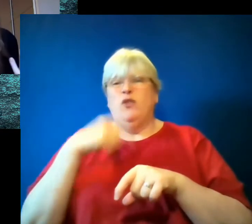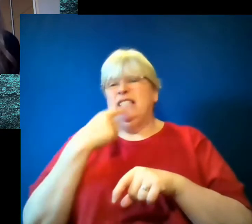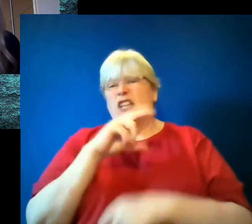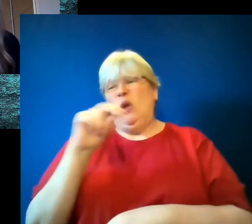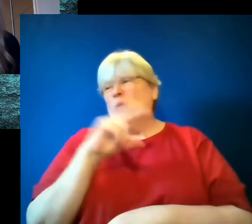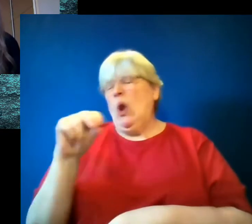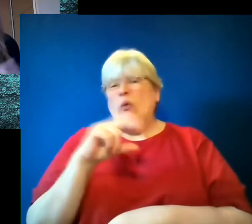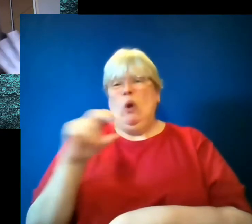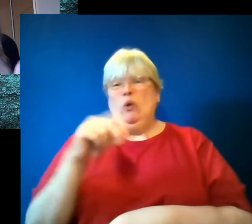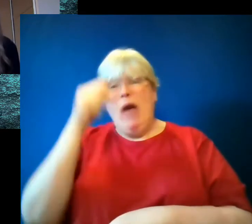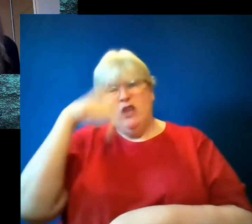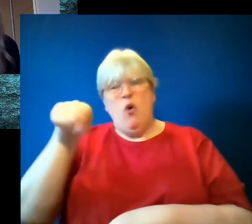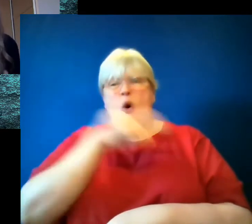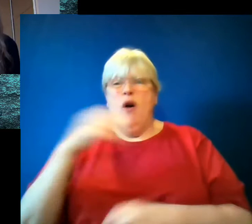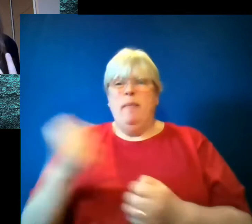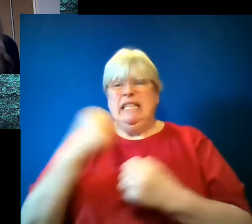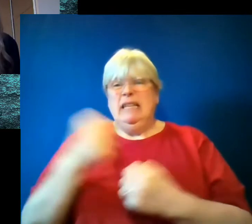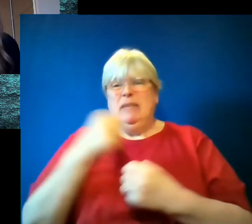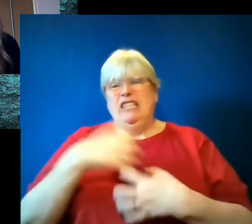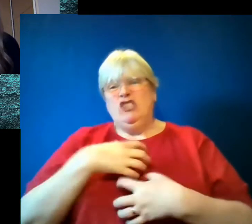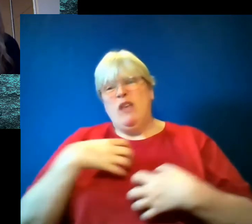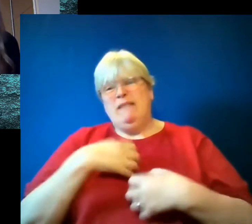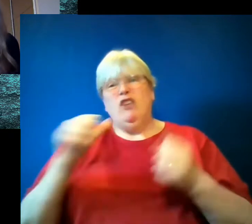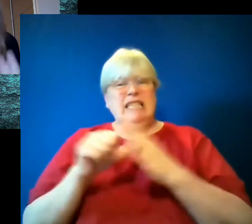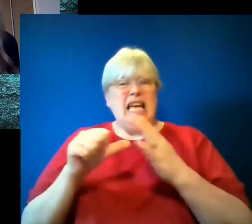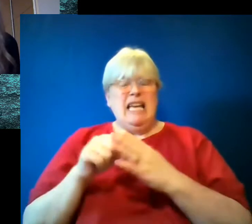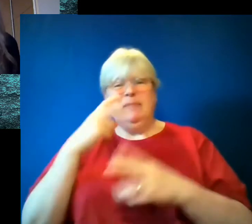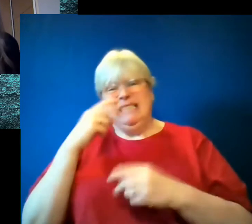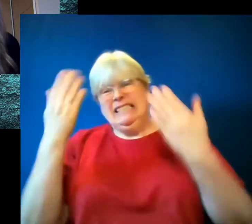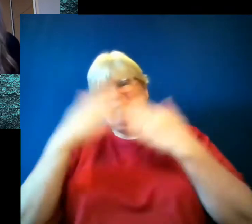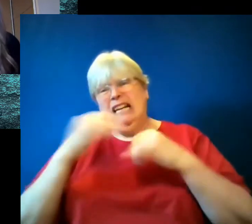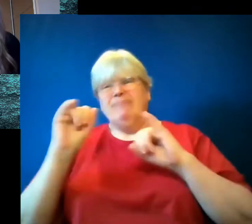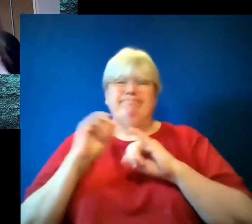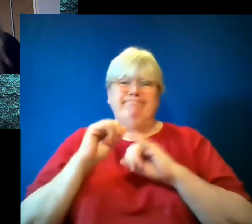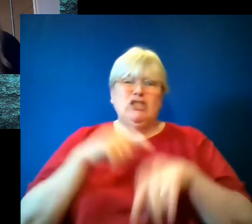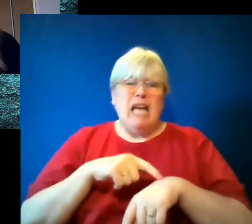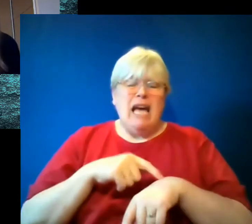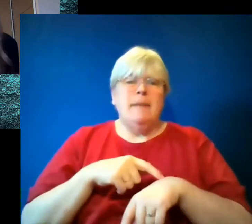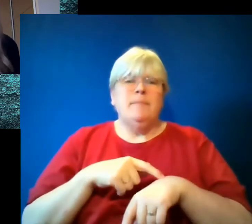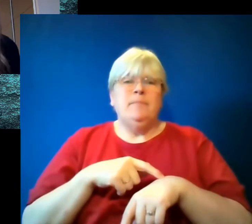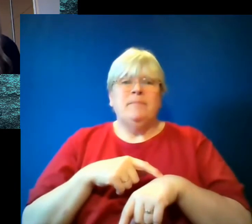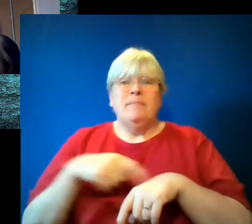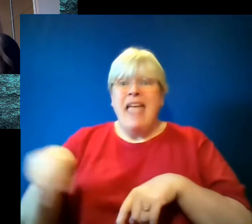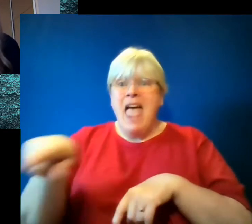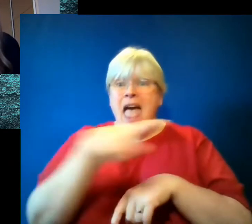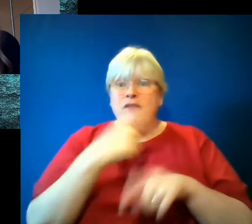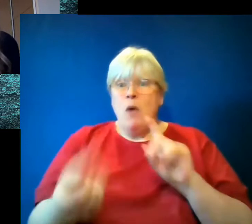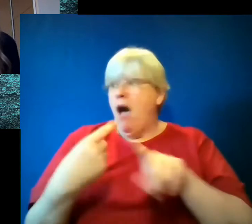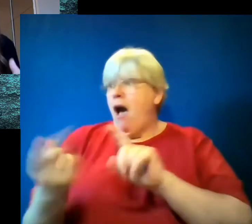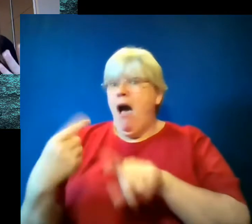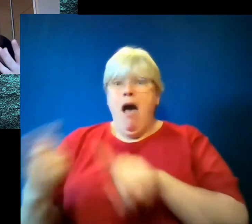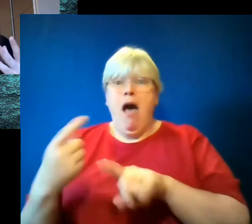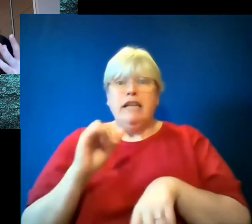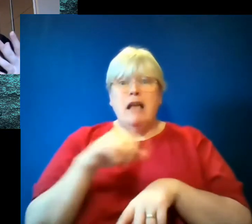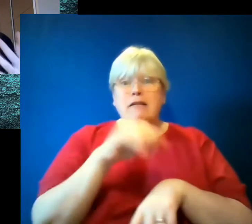people were very busy and it was a very stressful, difficult, strange, dark, wild time. And almost everybody said yes.